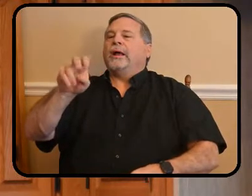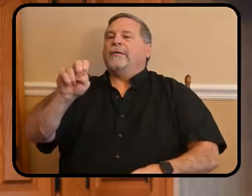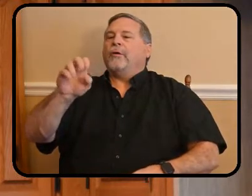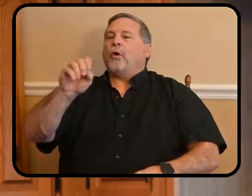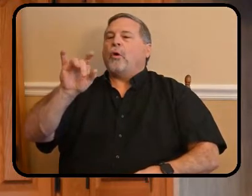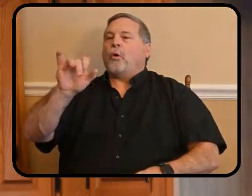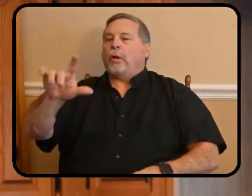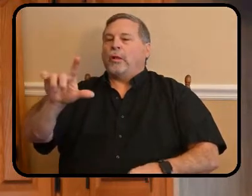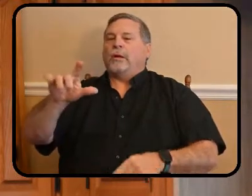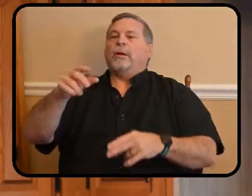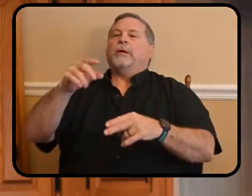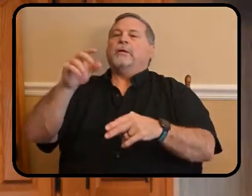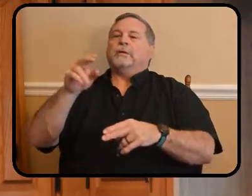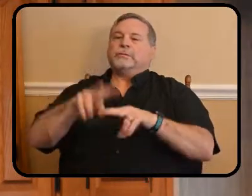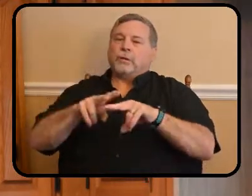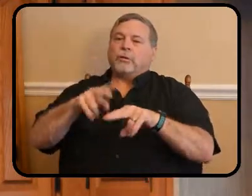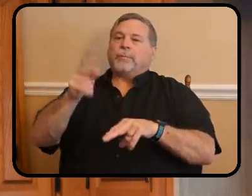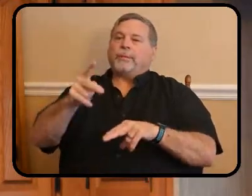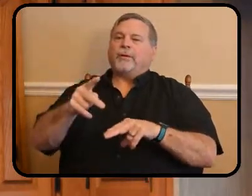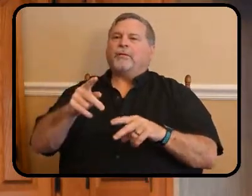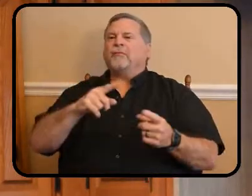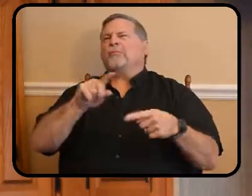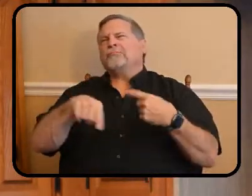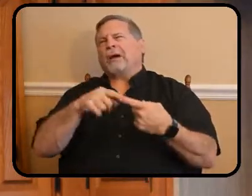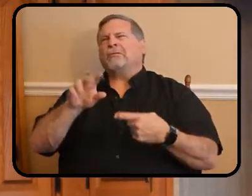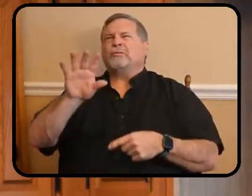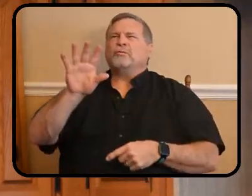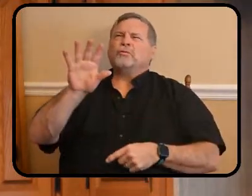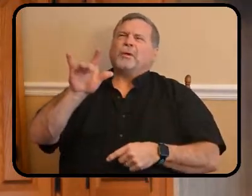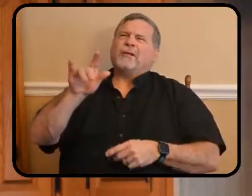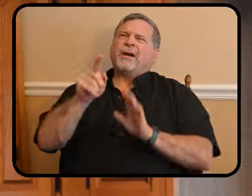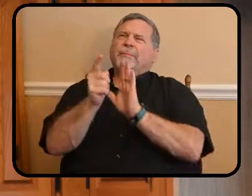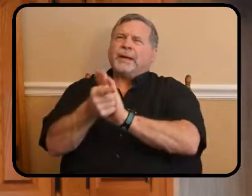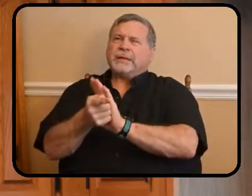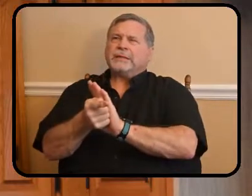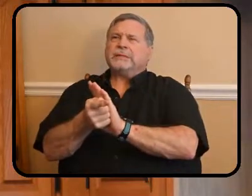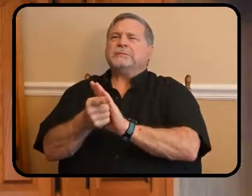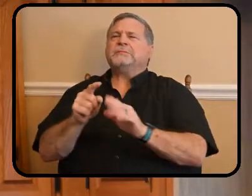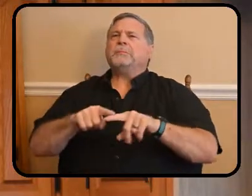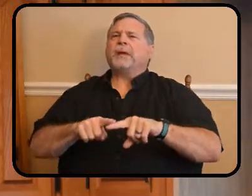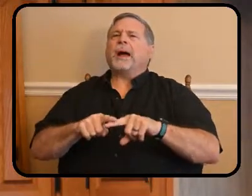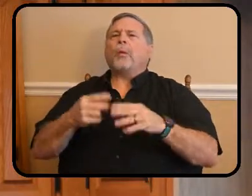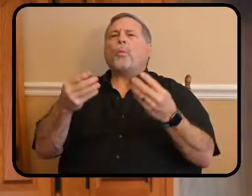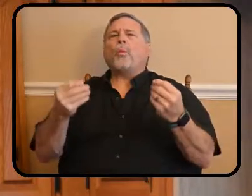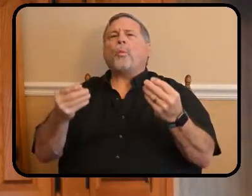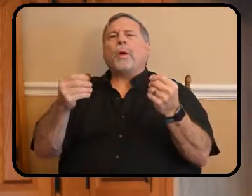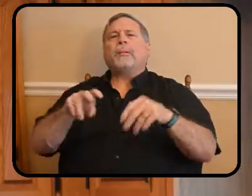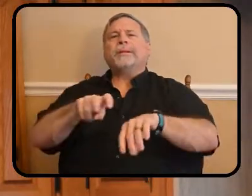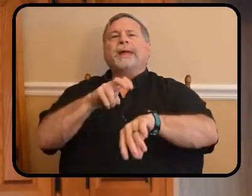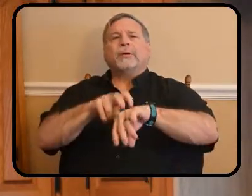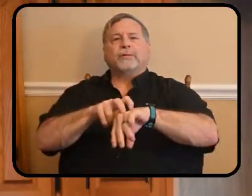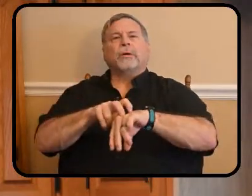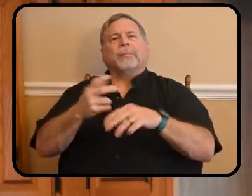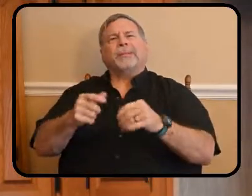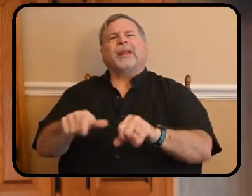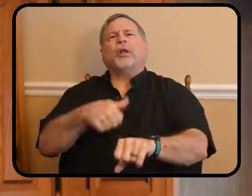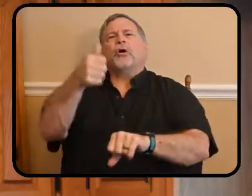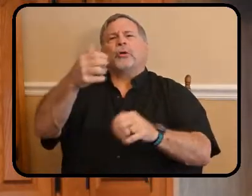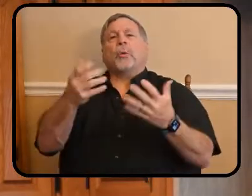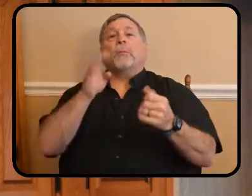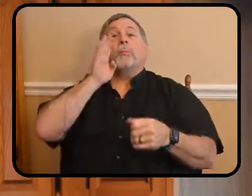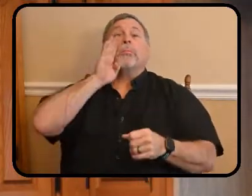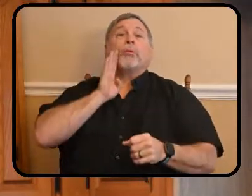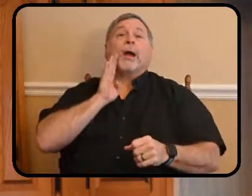for about 25 minutes. Now again, depending on how wet the potatoes are, you may have to go a little bit longer because you do want a brown crust around